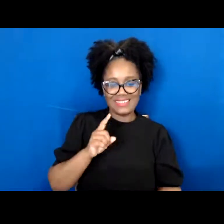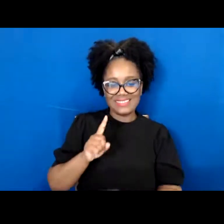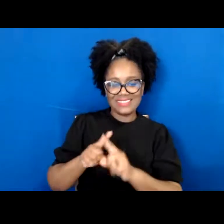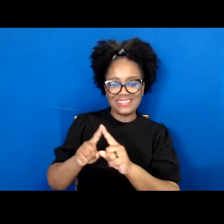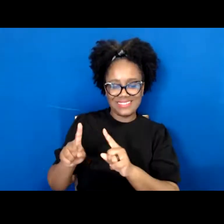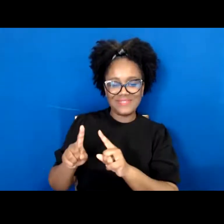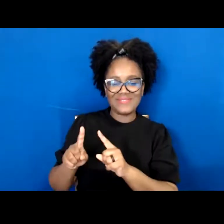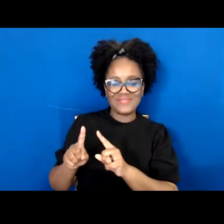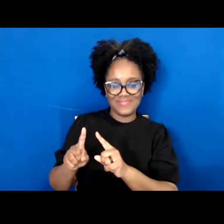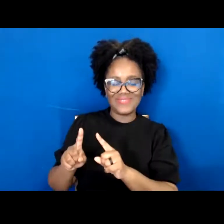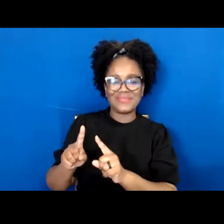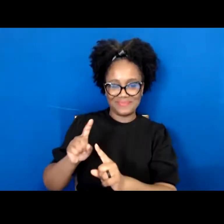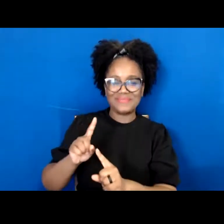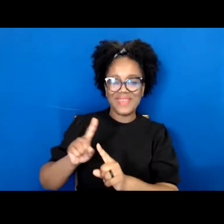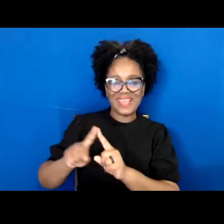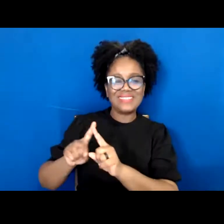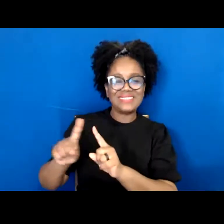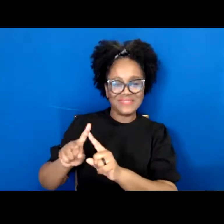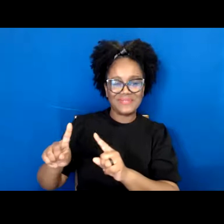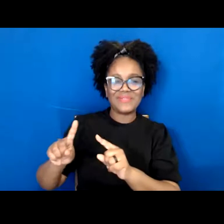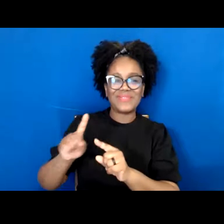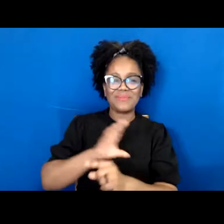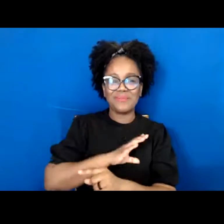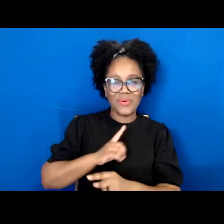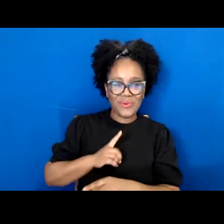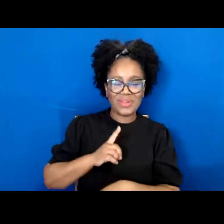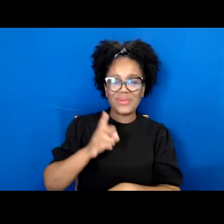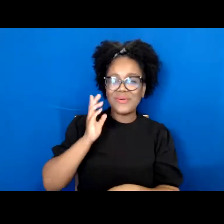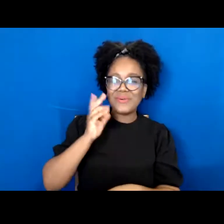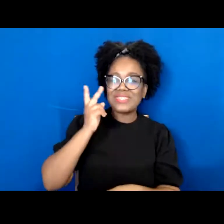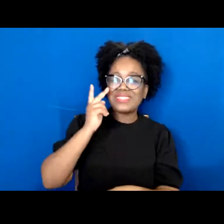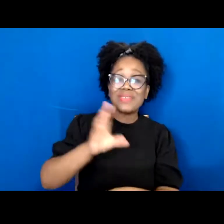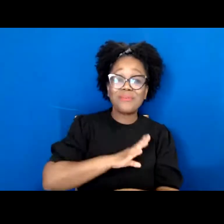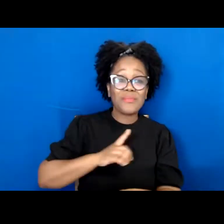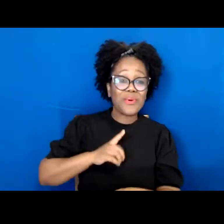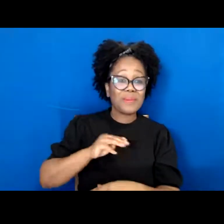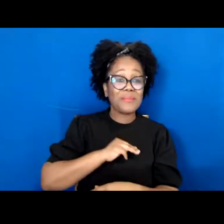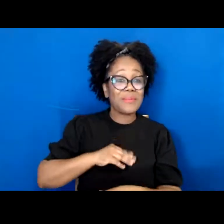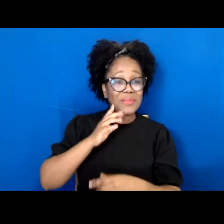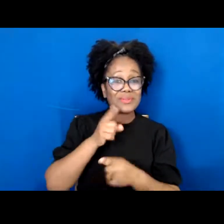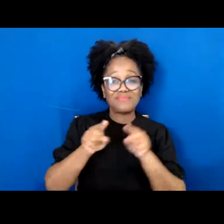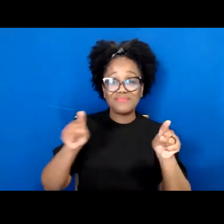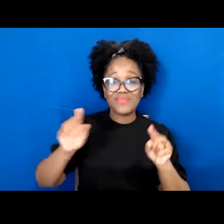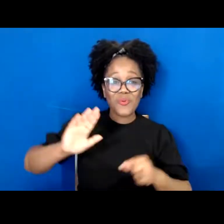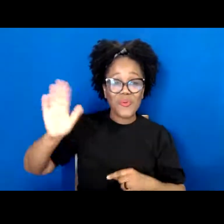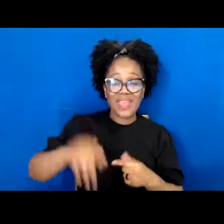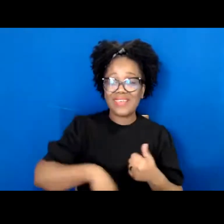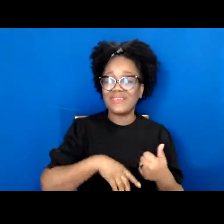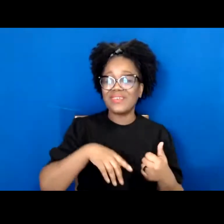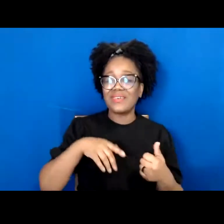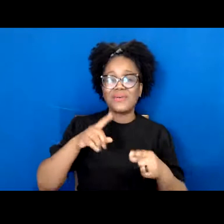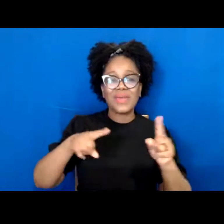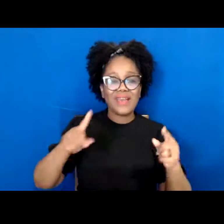you just wave? Our board chair, Brian Lyles, our immediate past chair, Chelsea Lemon-Fetzer, our vice chair, Aditya Desai, our